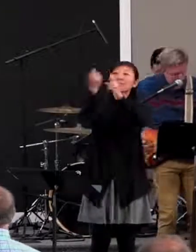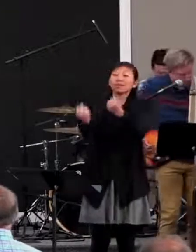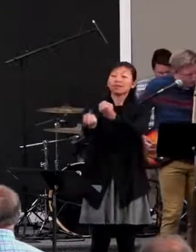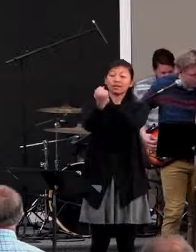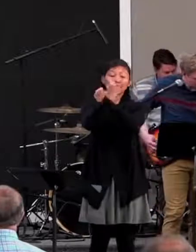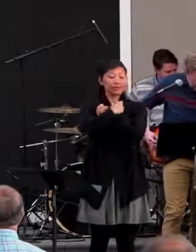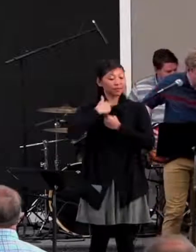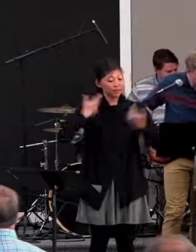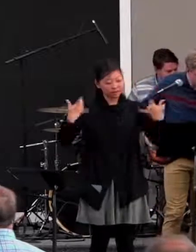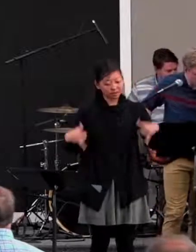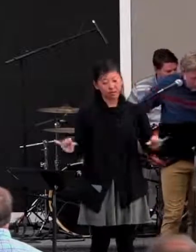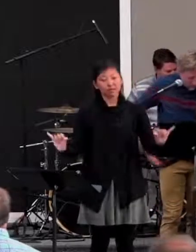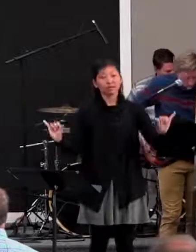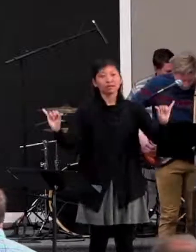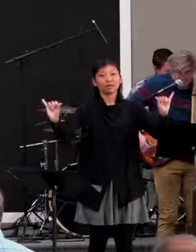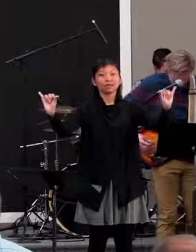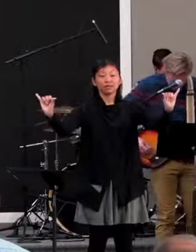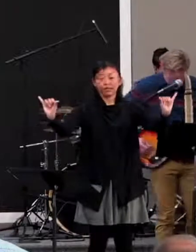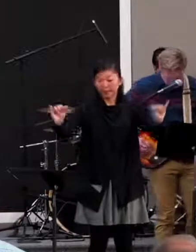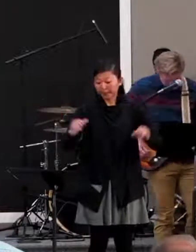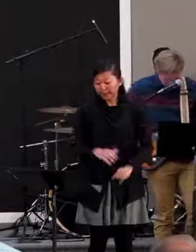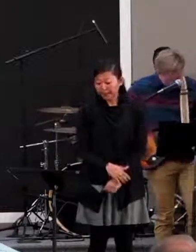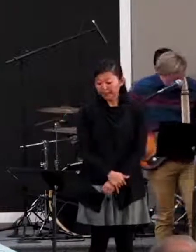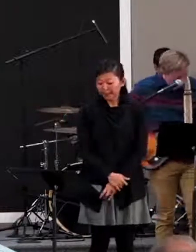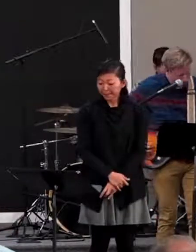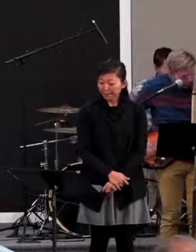you loved me still.